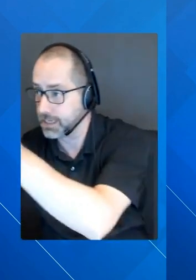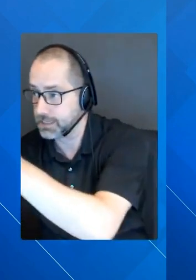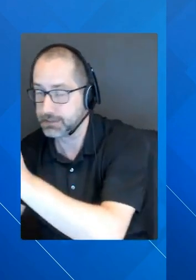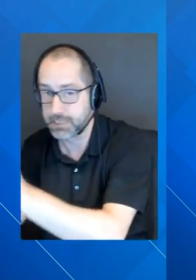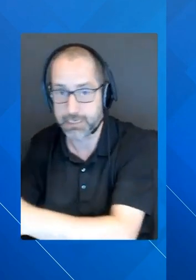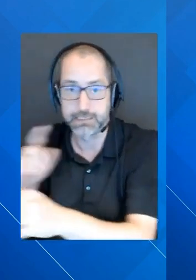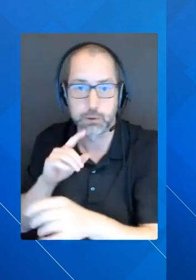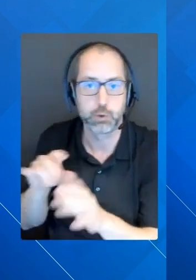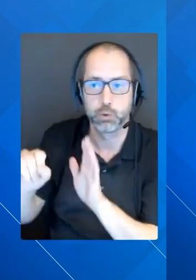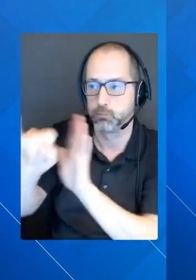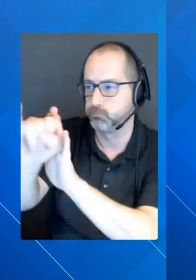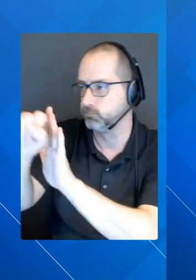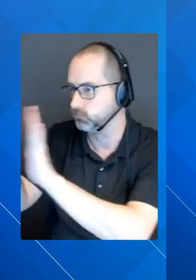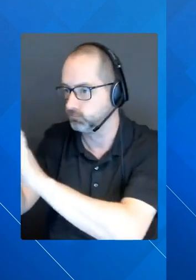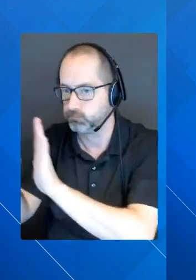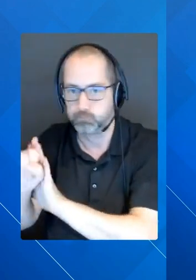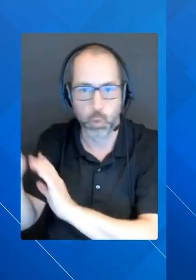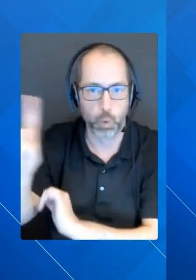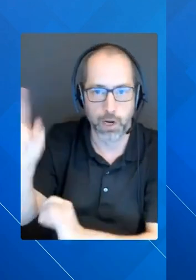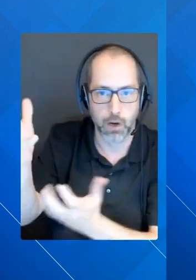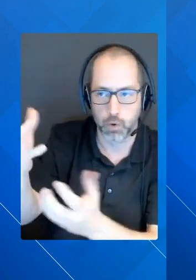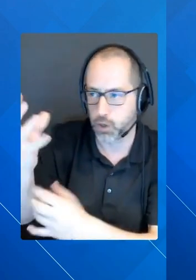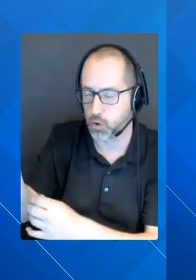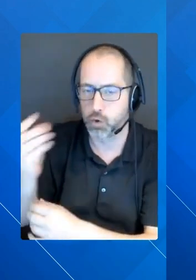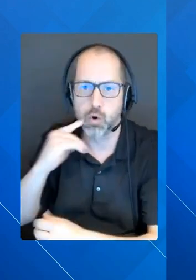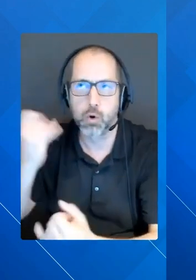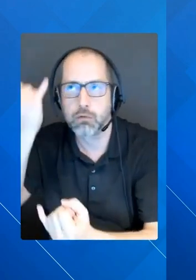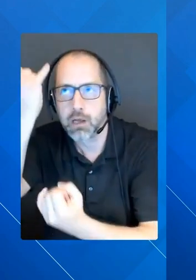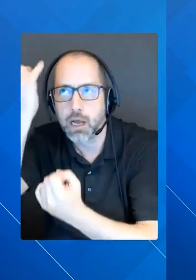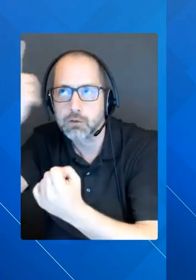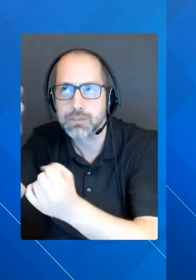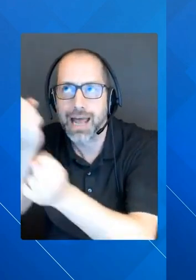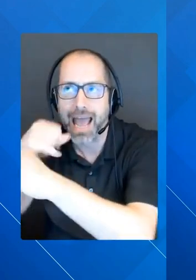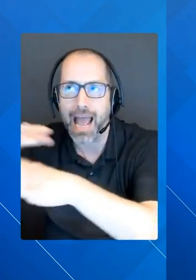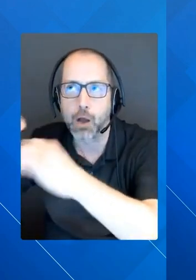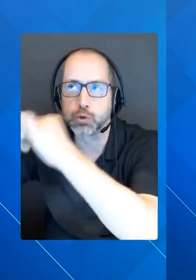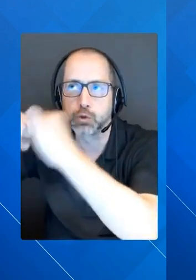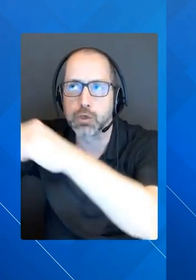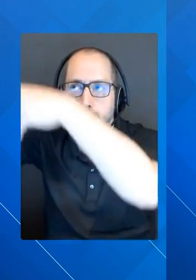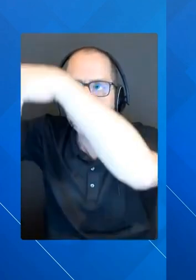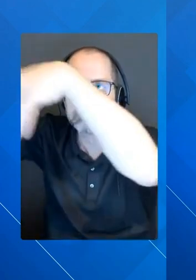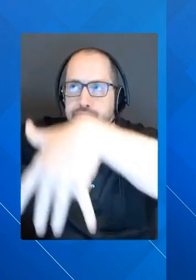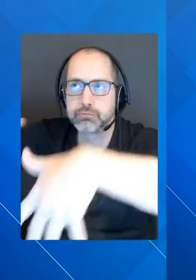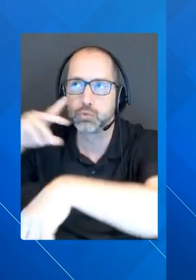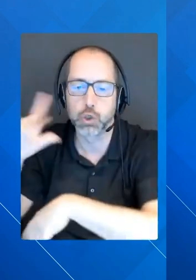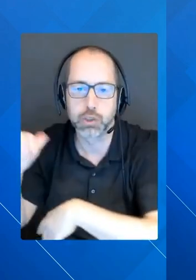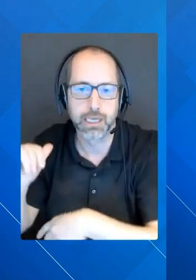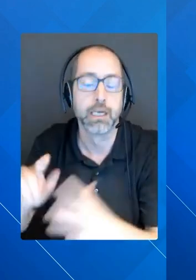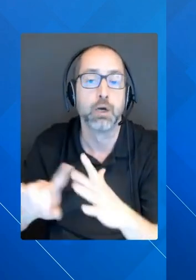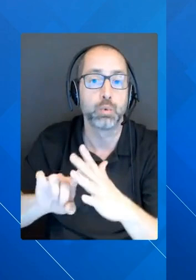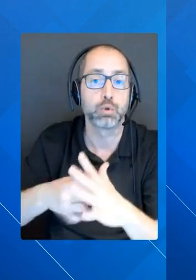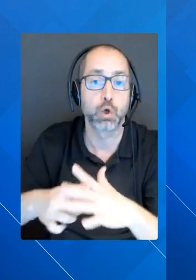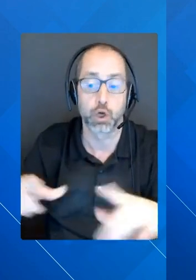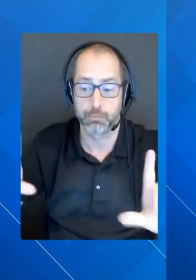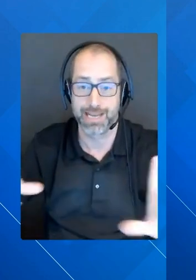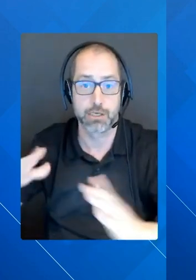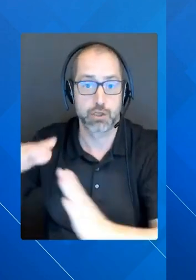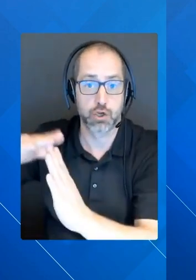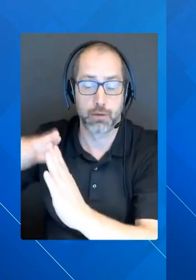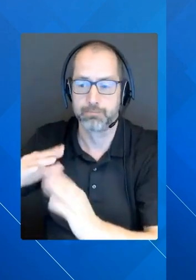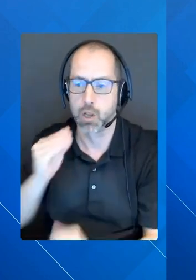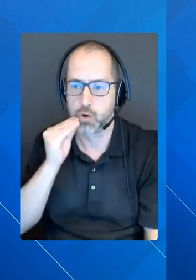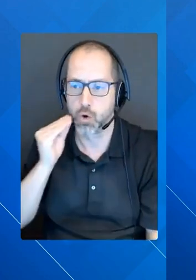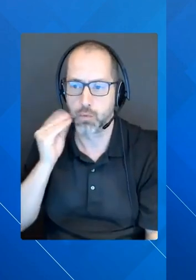want to go, or get an idea of how the page is structured. But let's start at the top of the page. Home visited